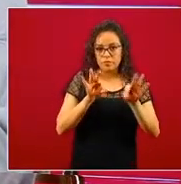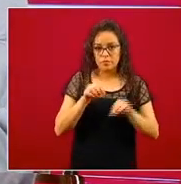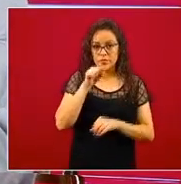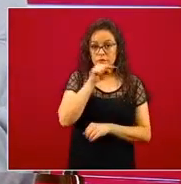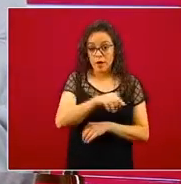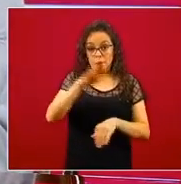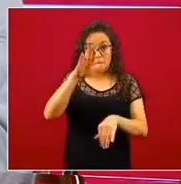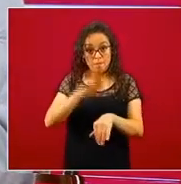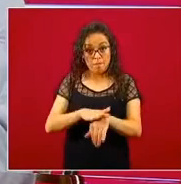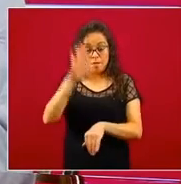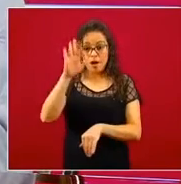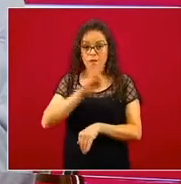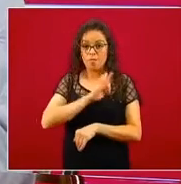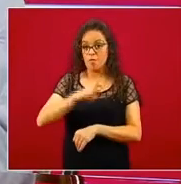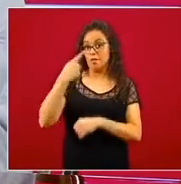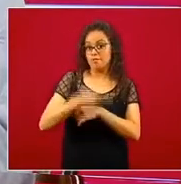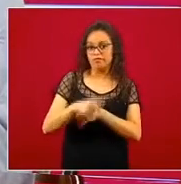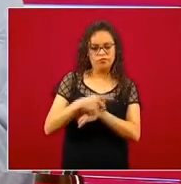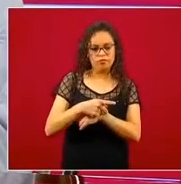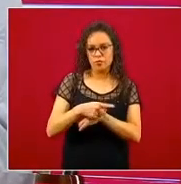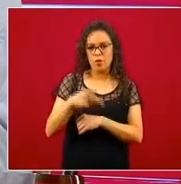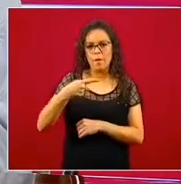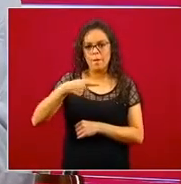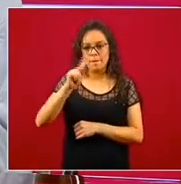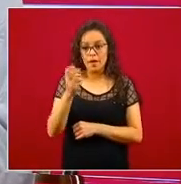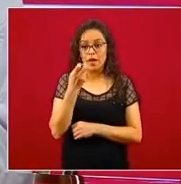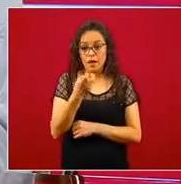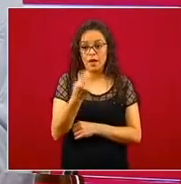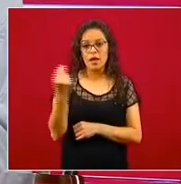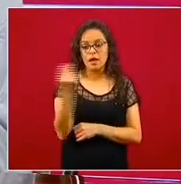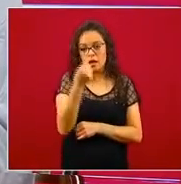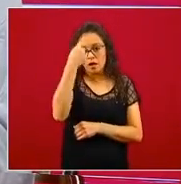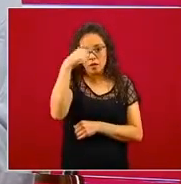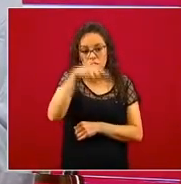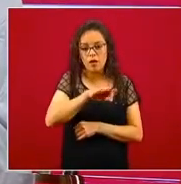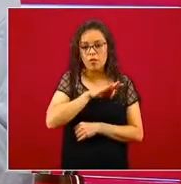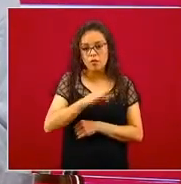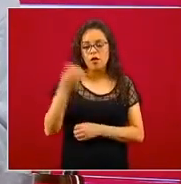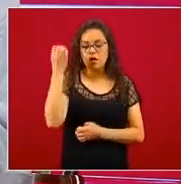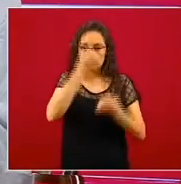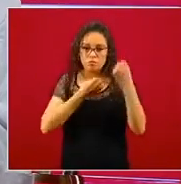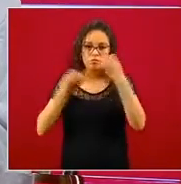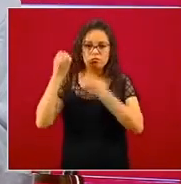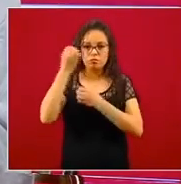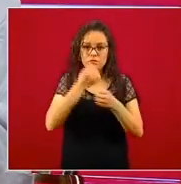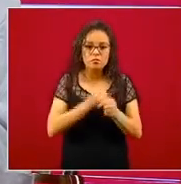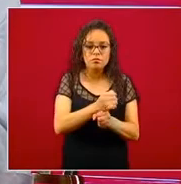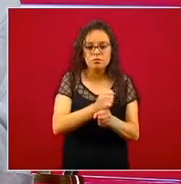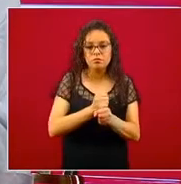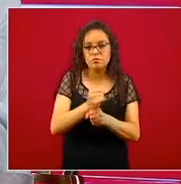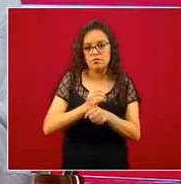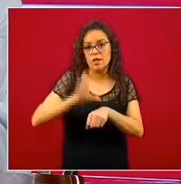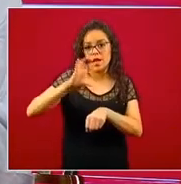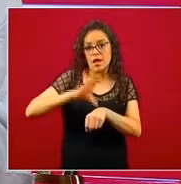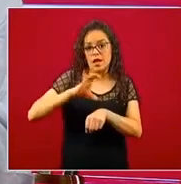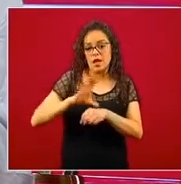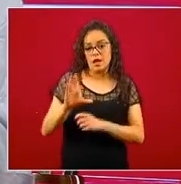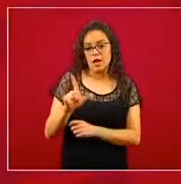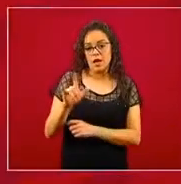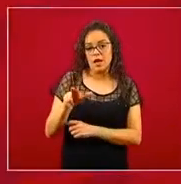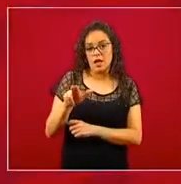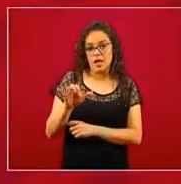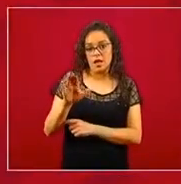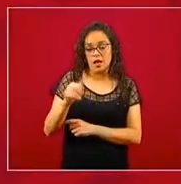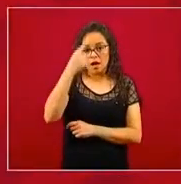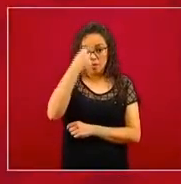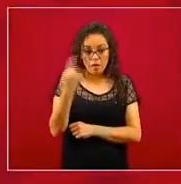hydroxychloroquine and the vaccines. This was published by this magazine you are mentioning, phase 1,